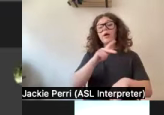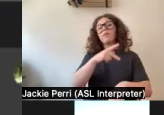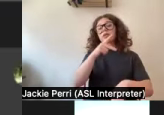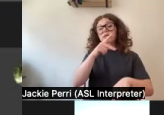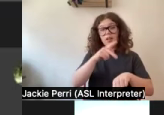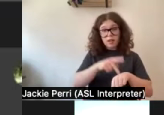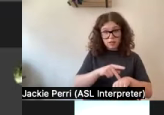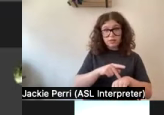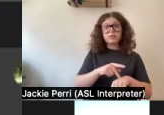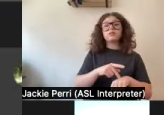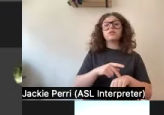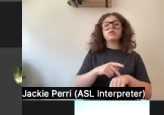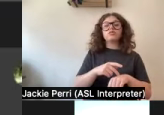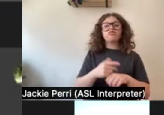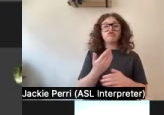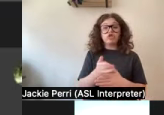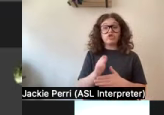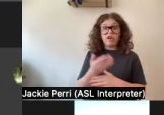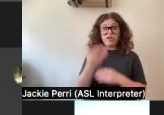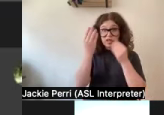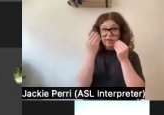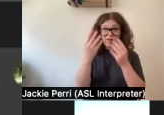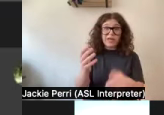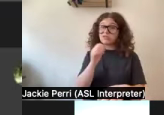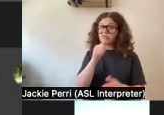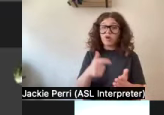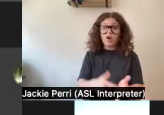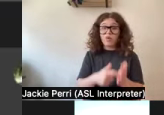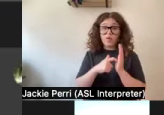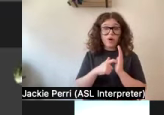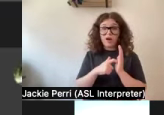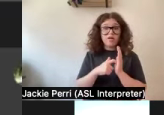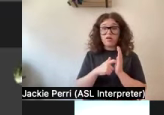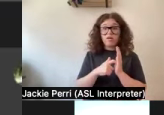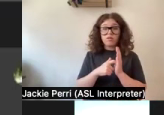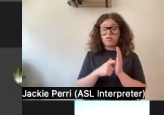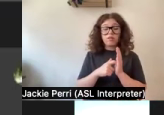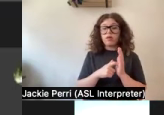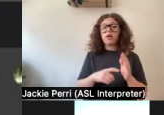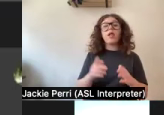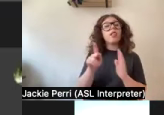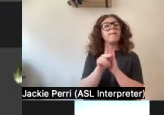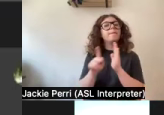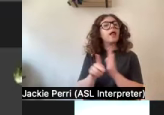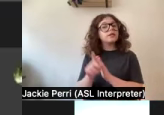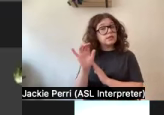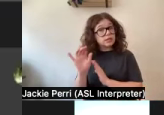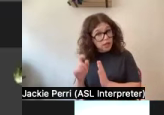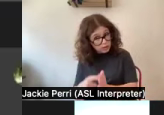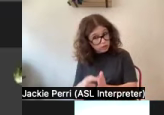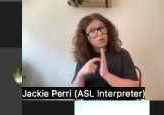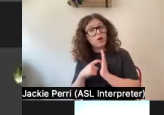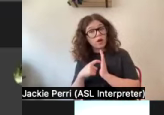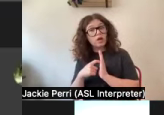does not require principals to share this information with parents in that way. The policy does require parents to